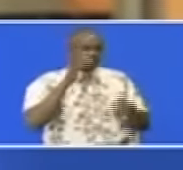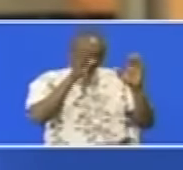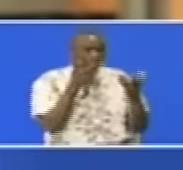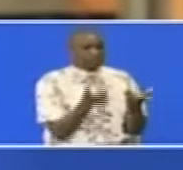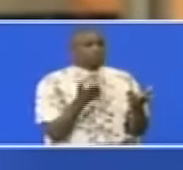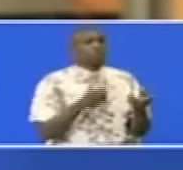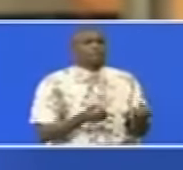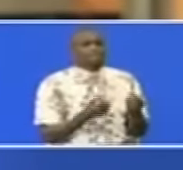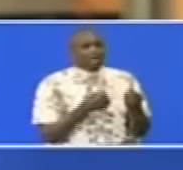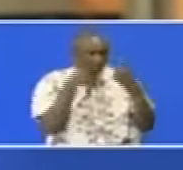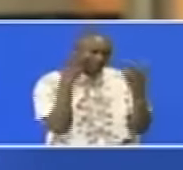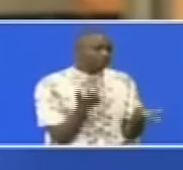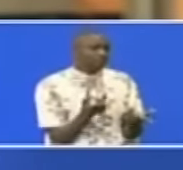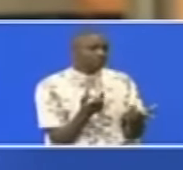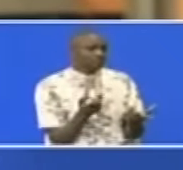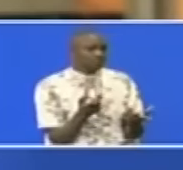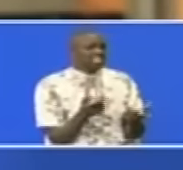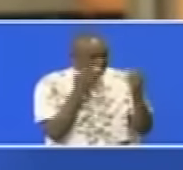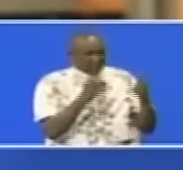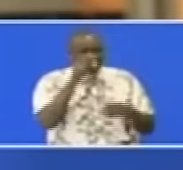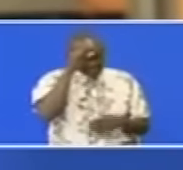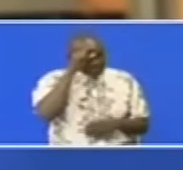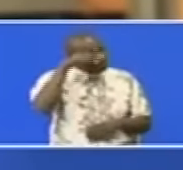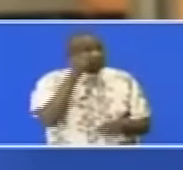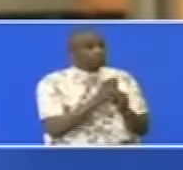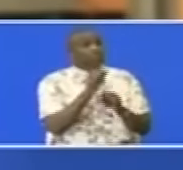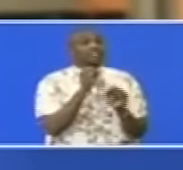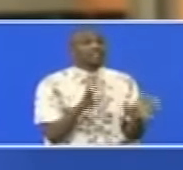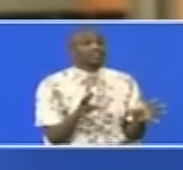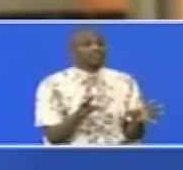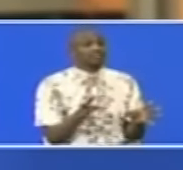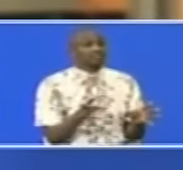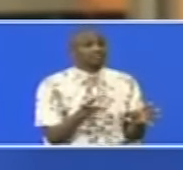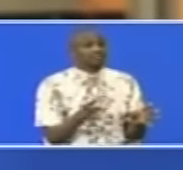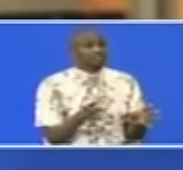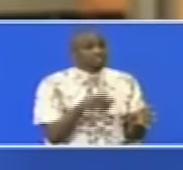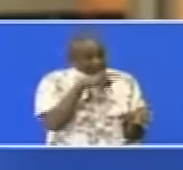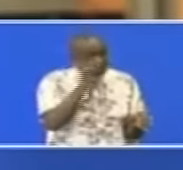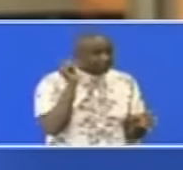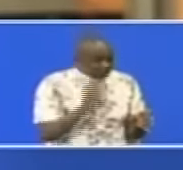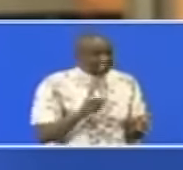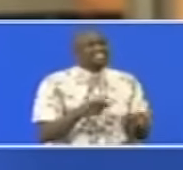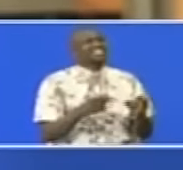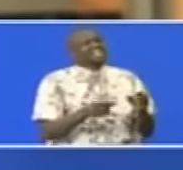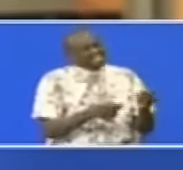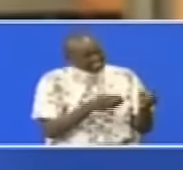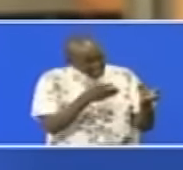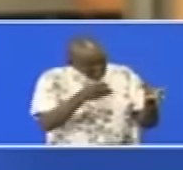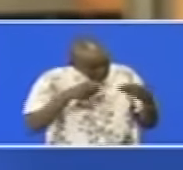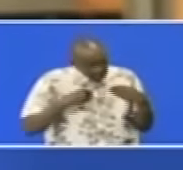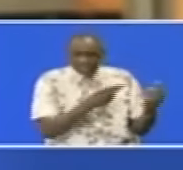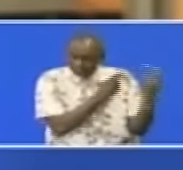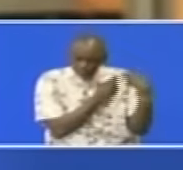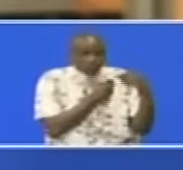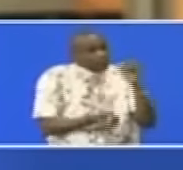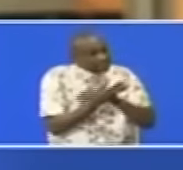it? And even if the government has not done it, the government has got a responsibility of explaining to us where